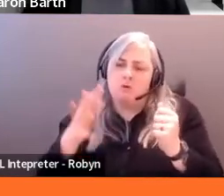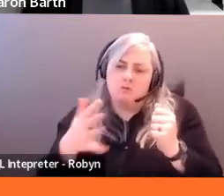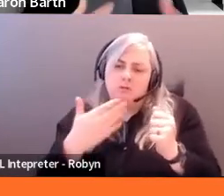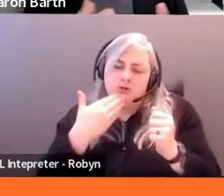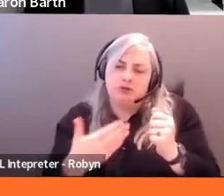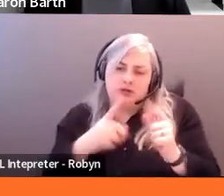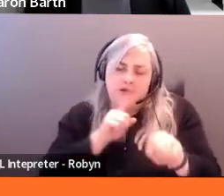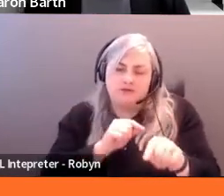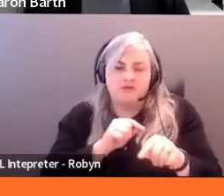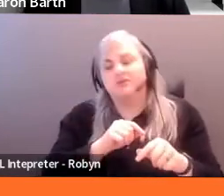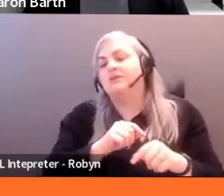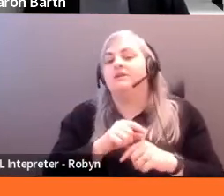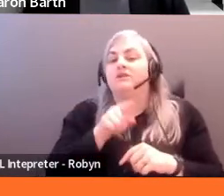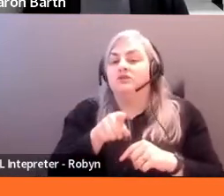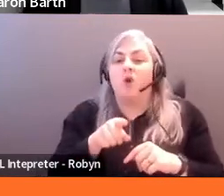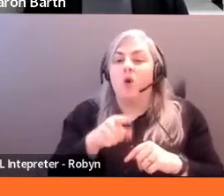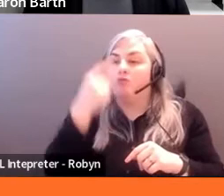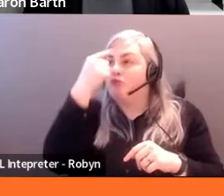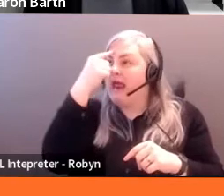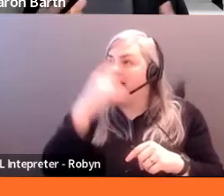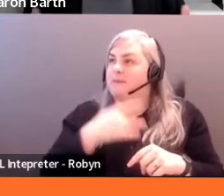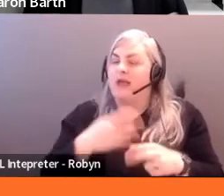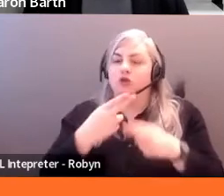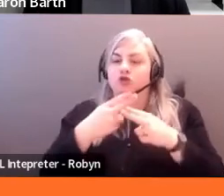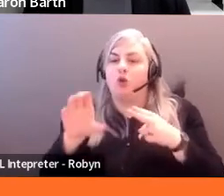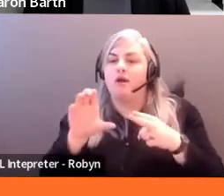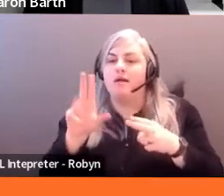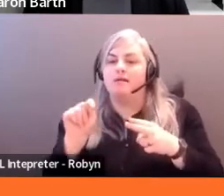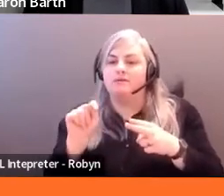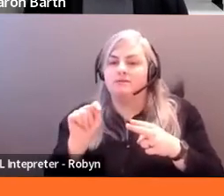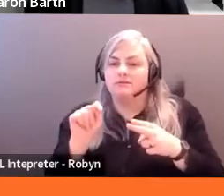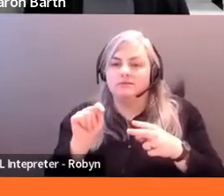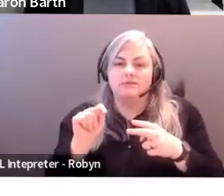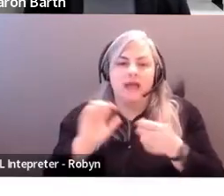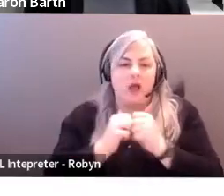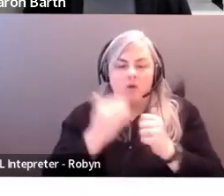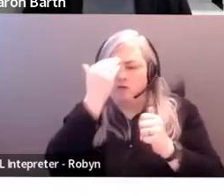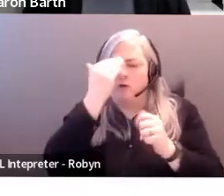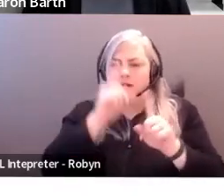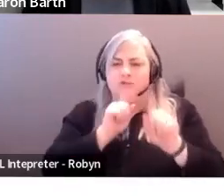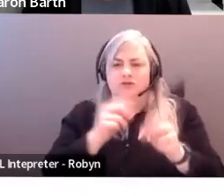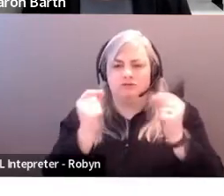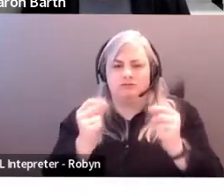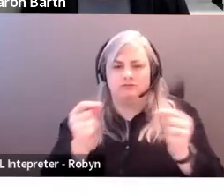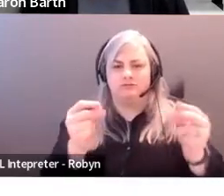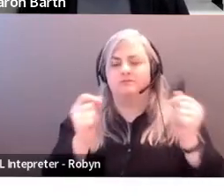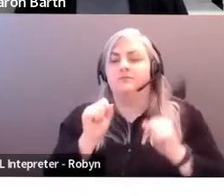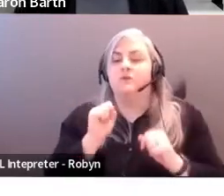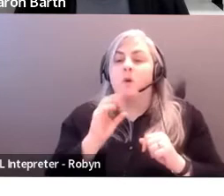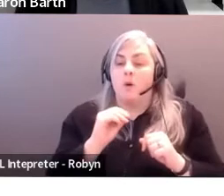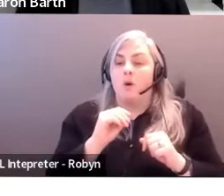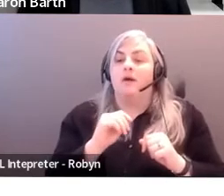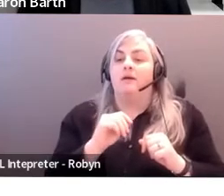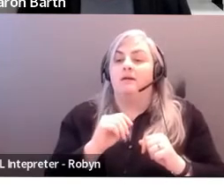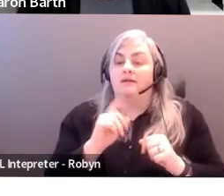did, shortcuts, right? Shortcuts to come up with a quick, serviceable answer. And so in